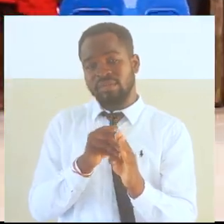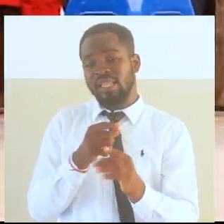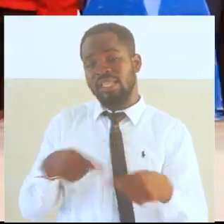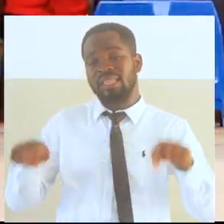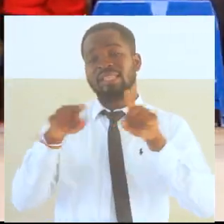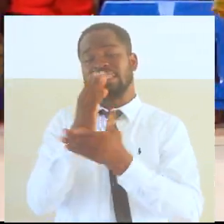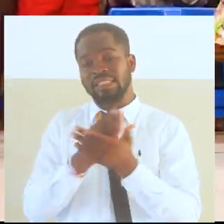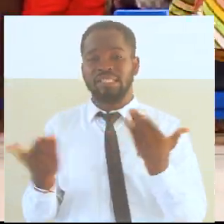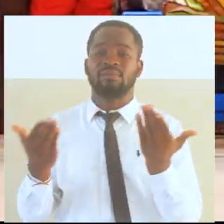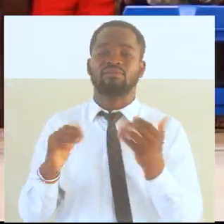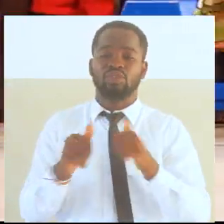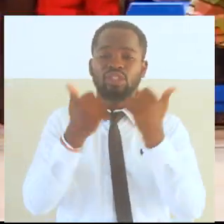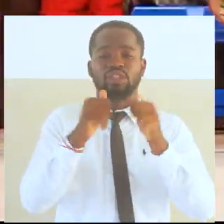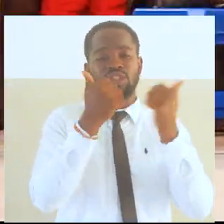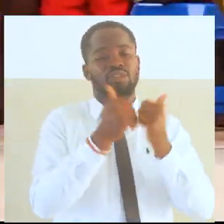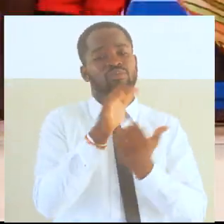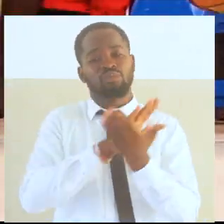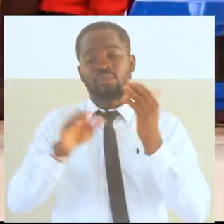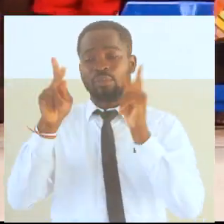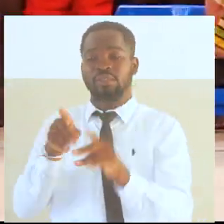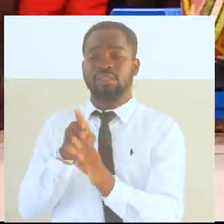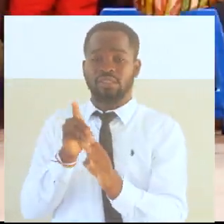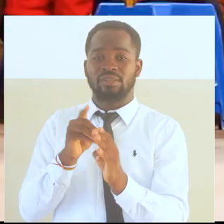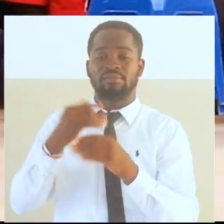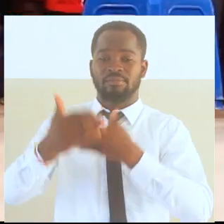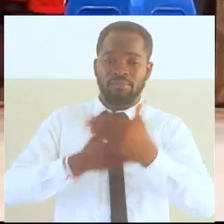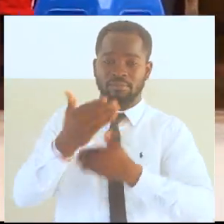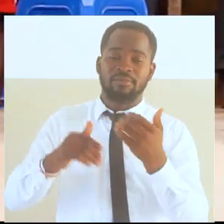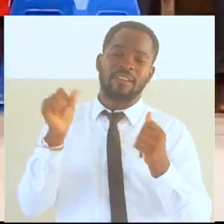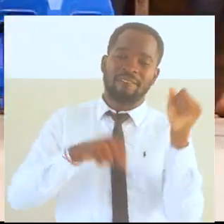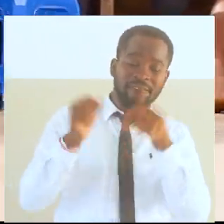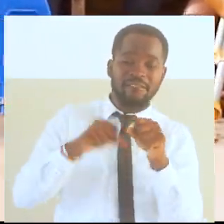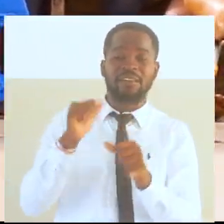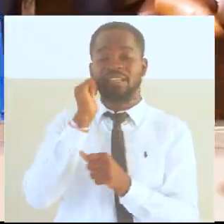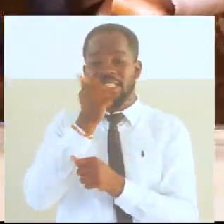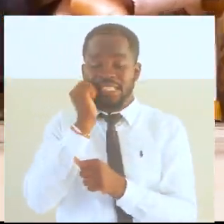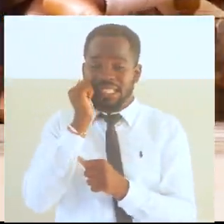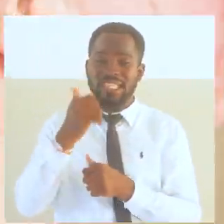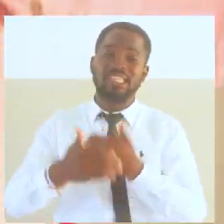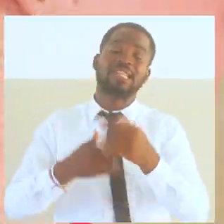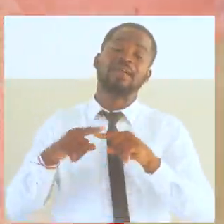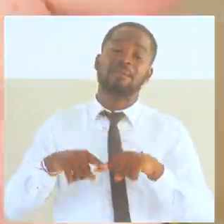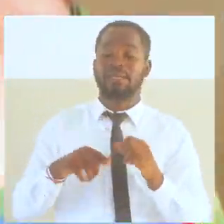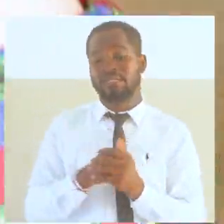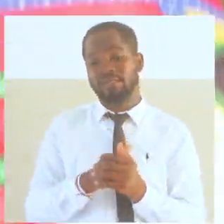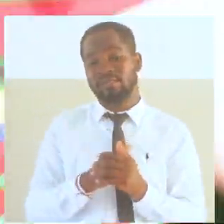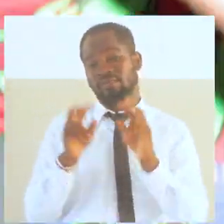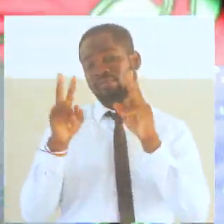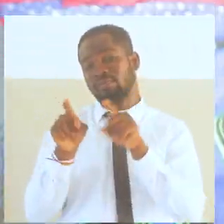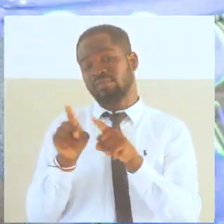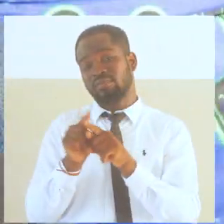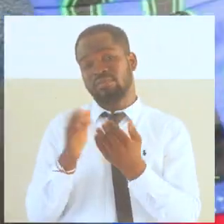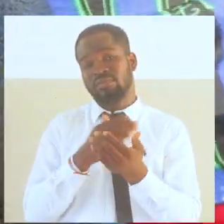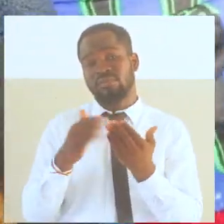the many challenges persons with disabilities have got to battle with on a daily basis. They've got to maneuver through